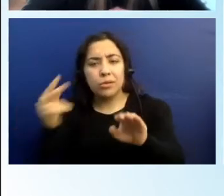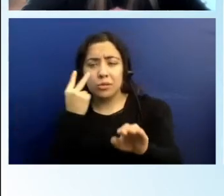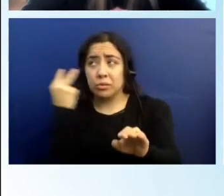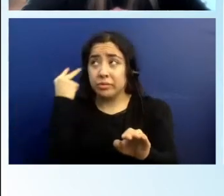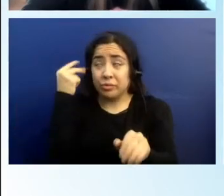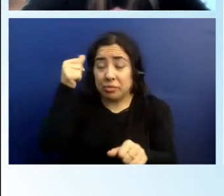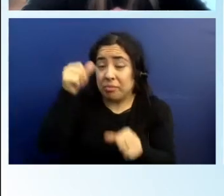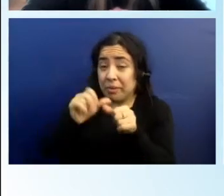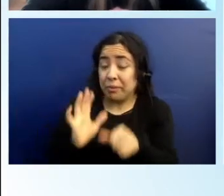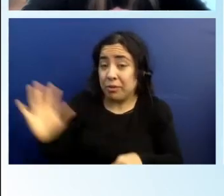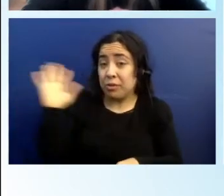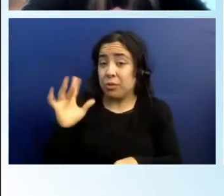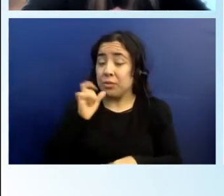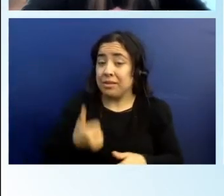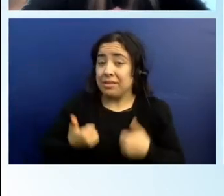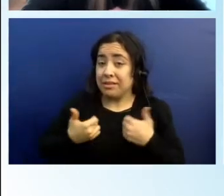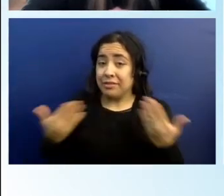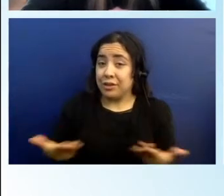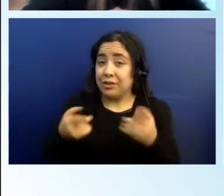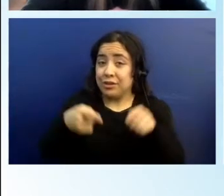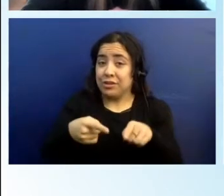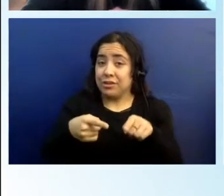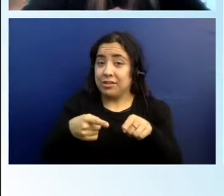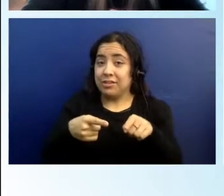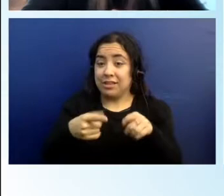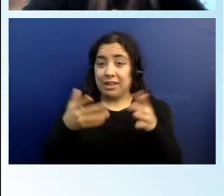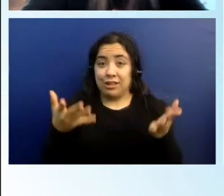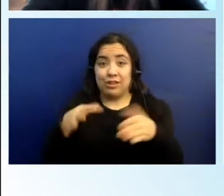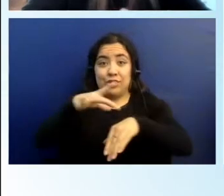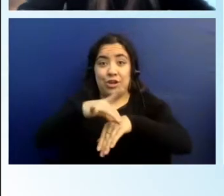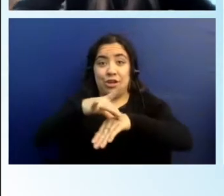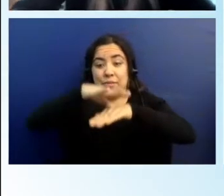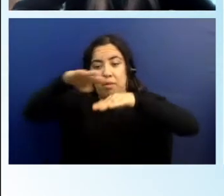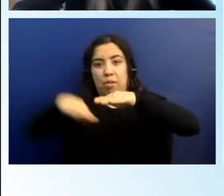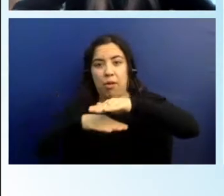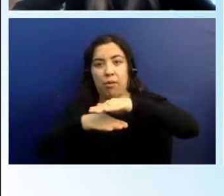earth below us. This is